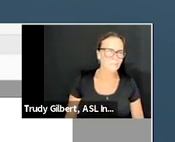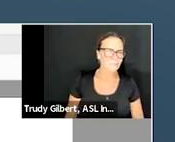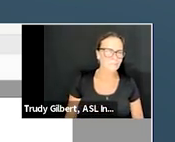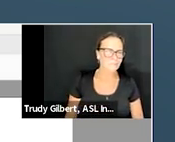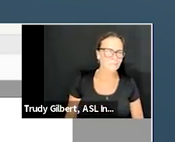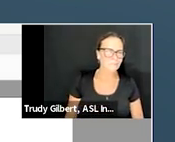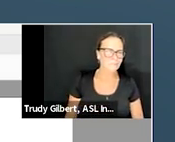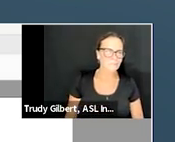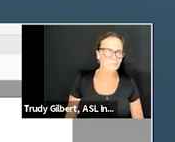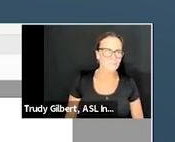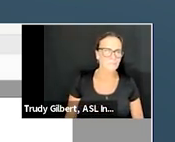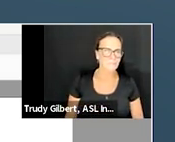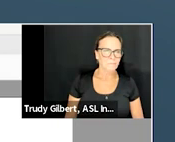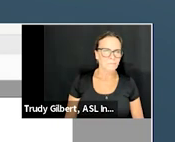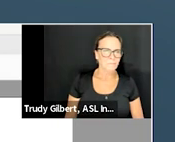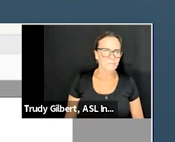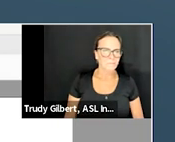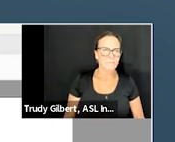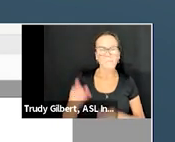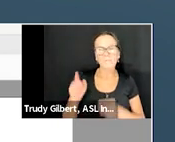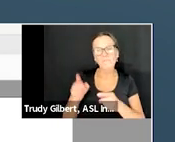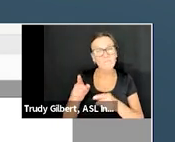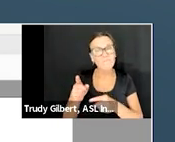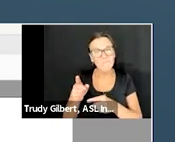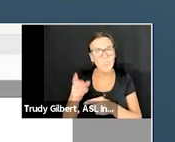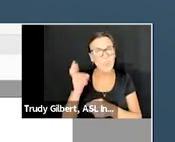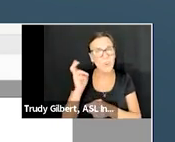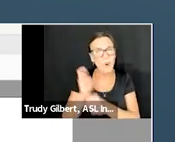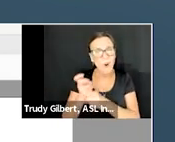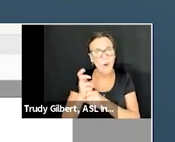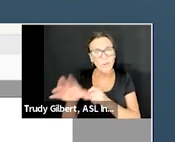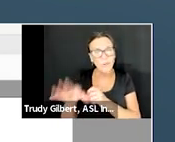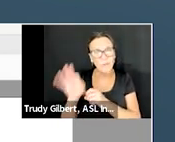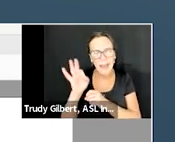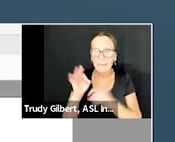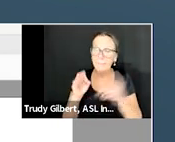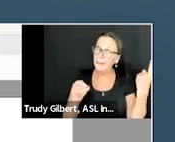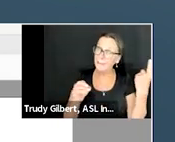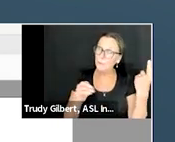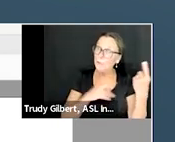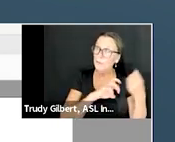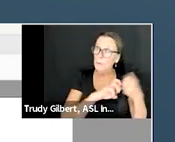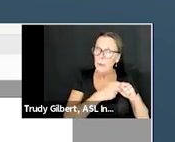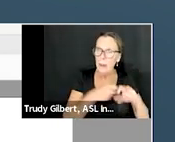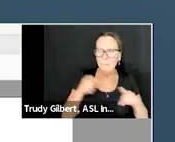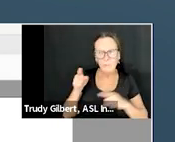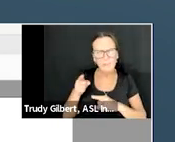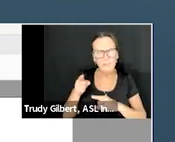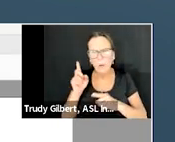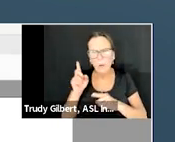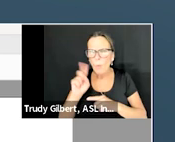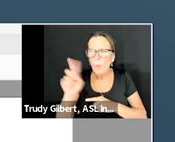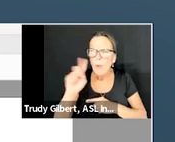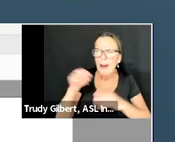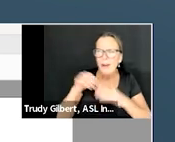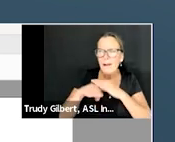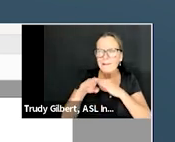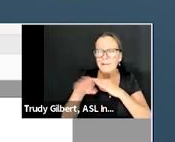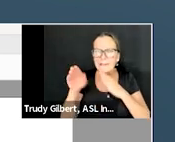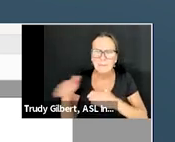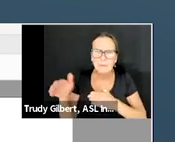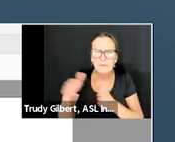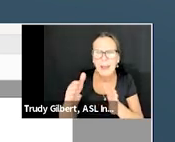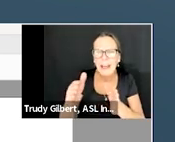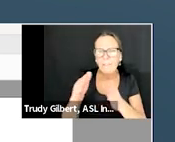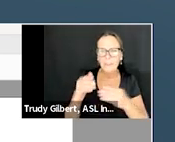on a trail like this, or they are hard to find, because that is one of the problems, is that these trails are hard to find, I thought I would give you a list of some of the trails in